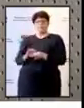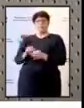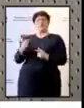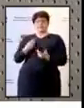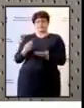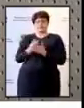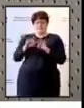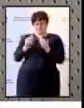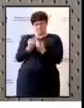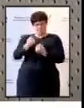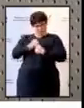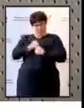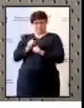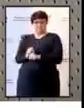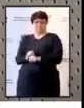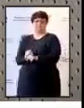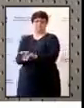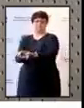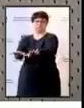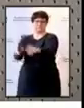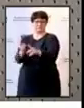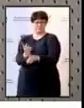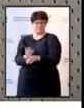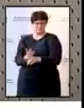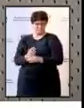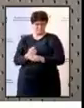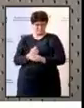then spread it at home.